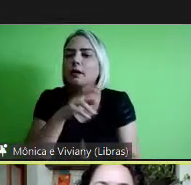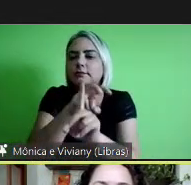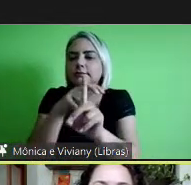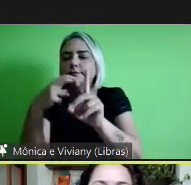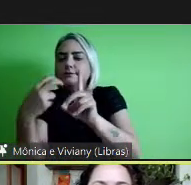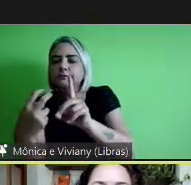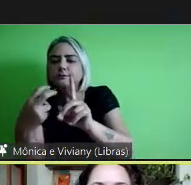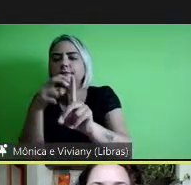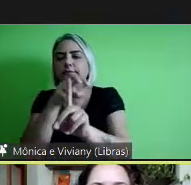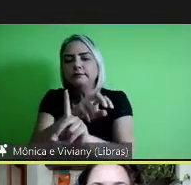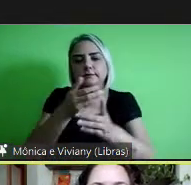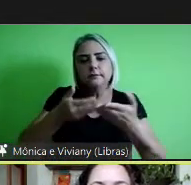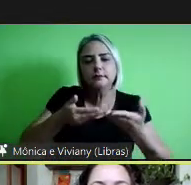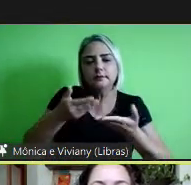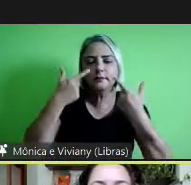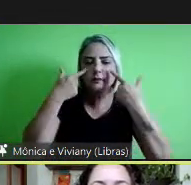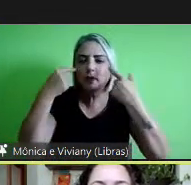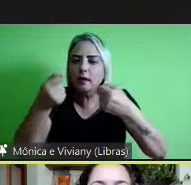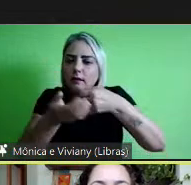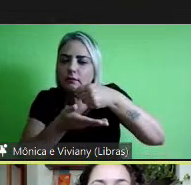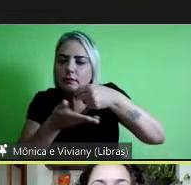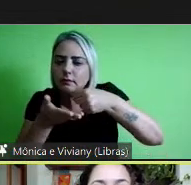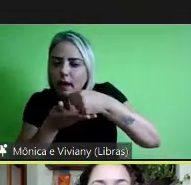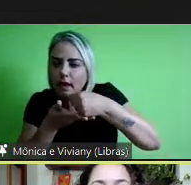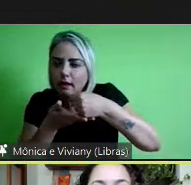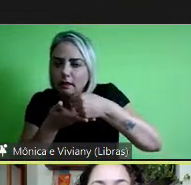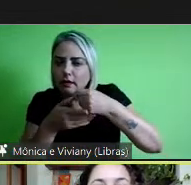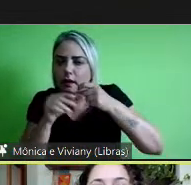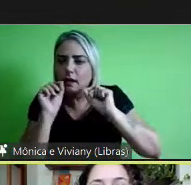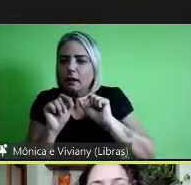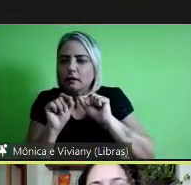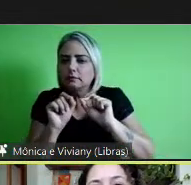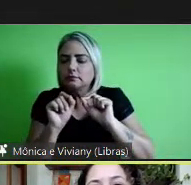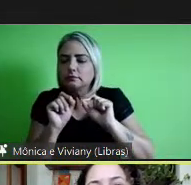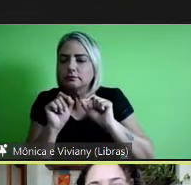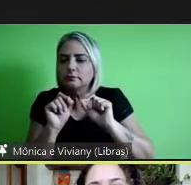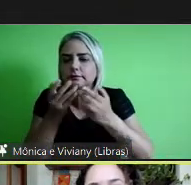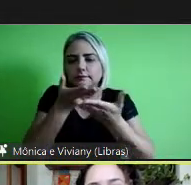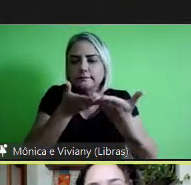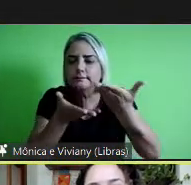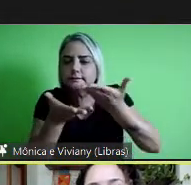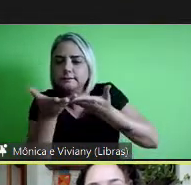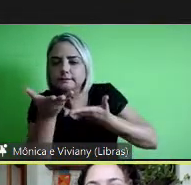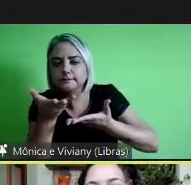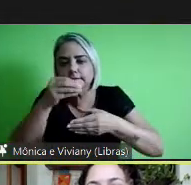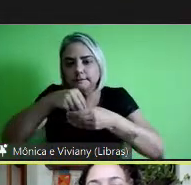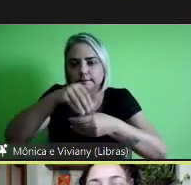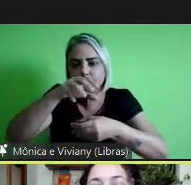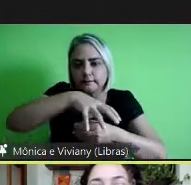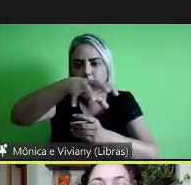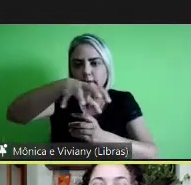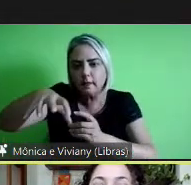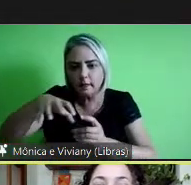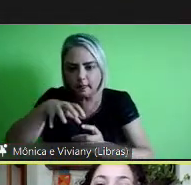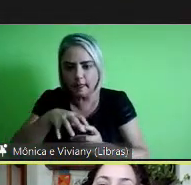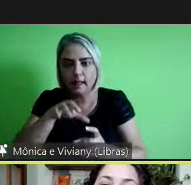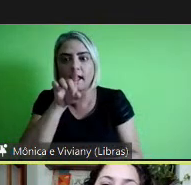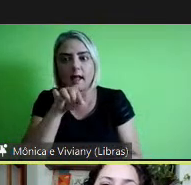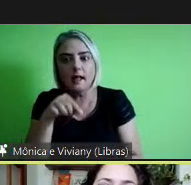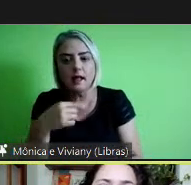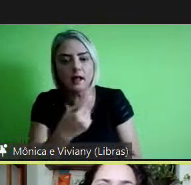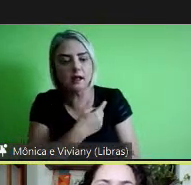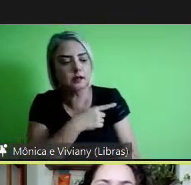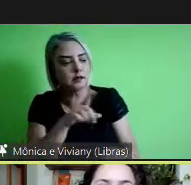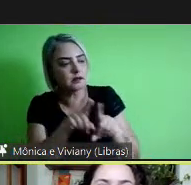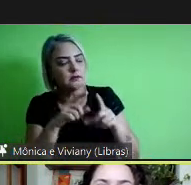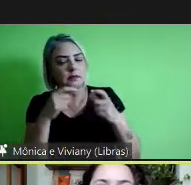them. Another point for the mediator role in this service of primary healthcare and the articulation